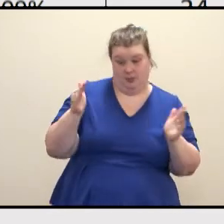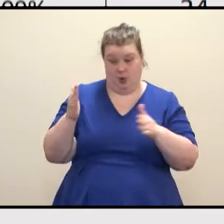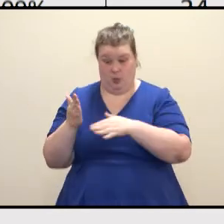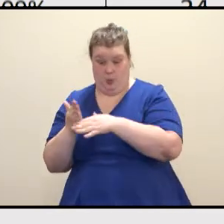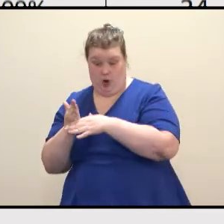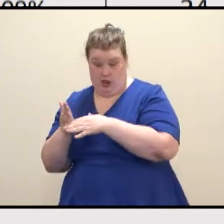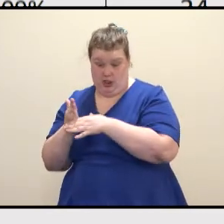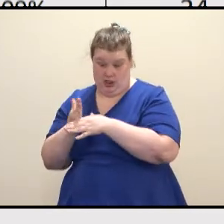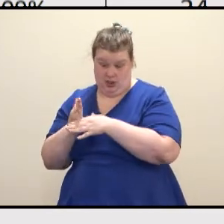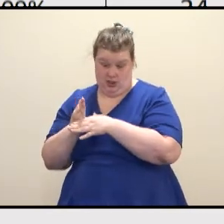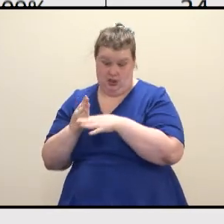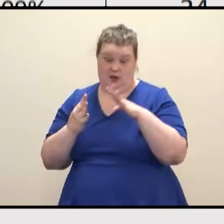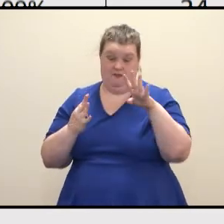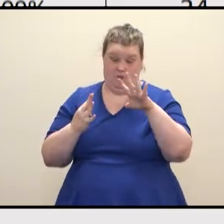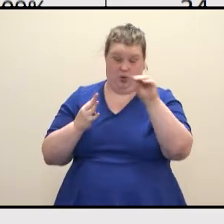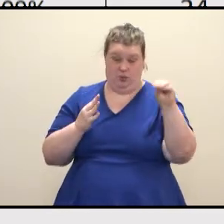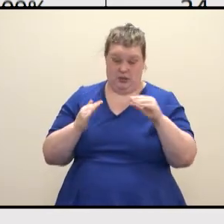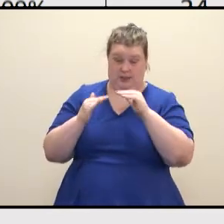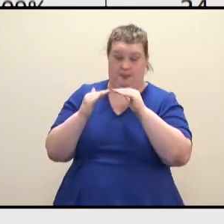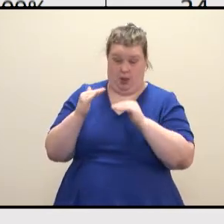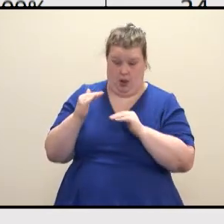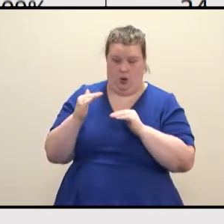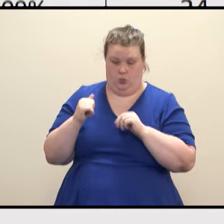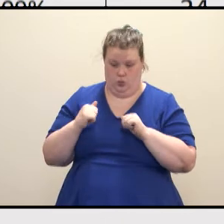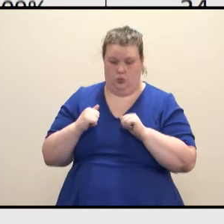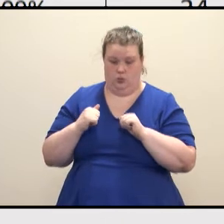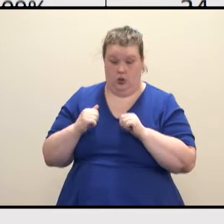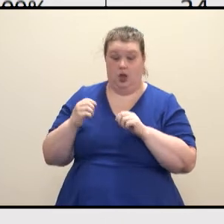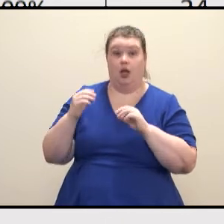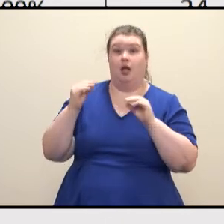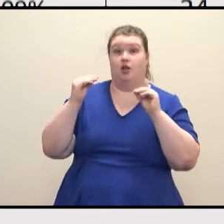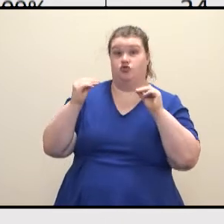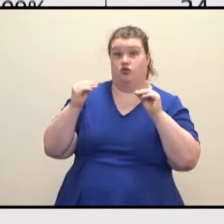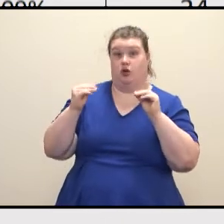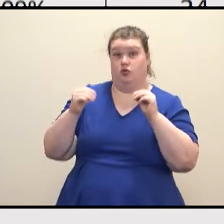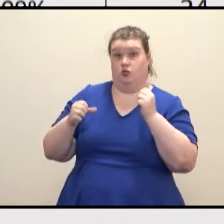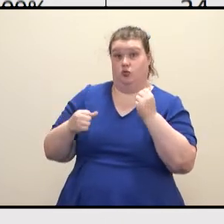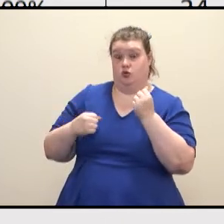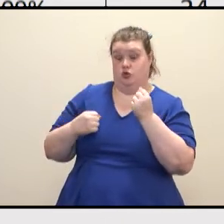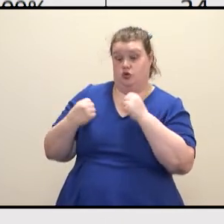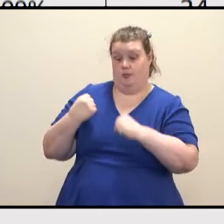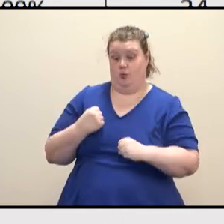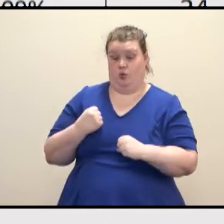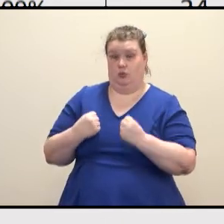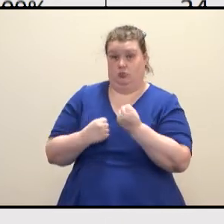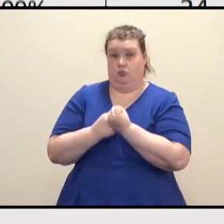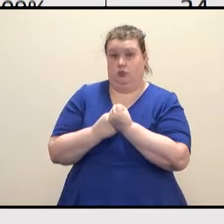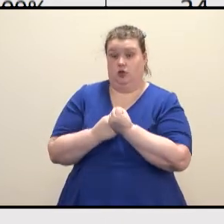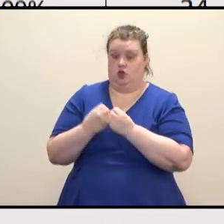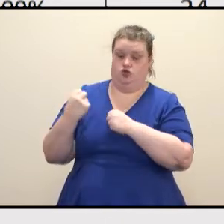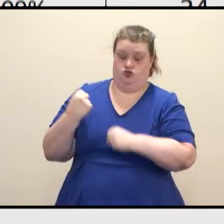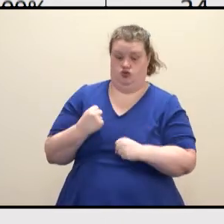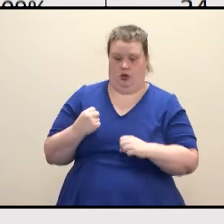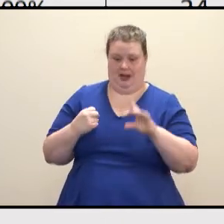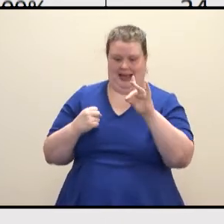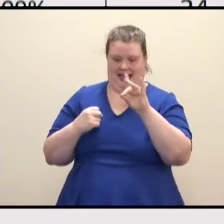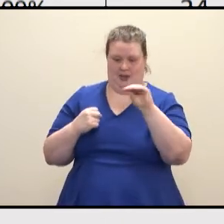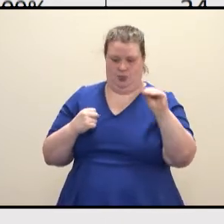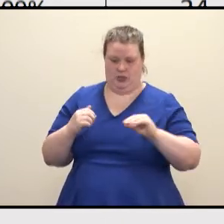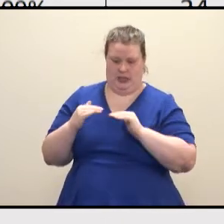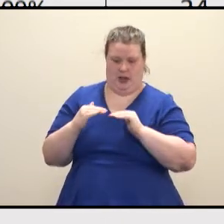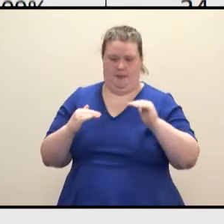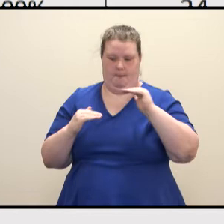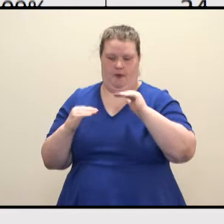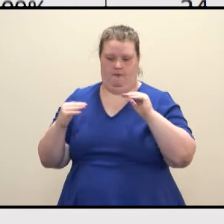technical is about 4% below market. Instructional support is strong. They're about 8% above market. There has been,